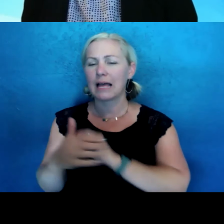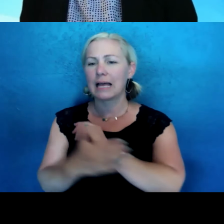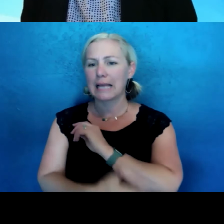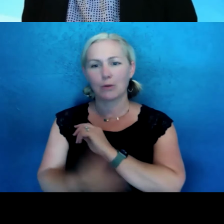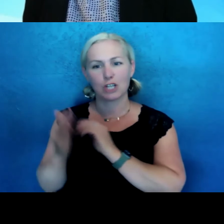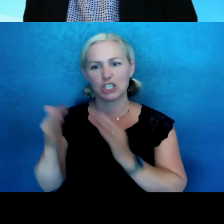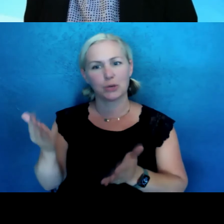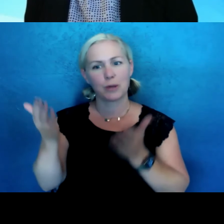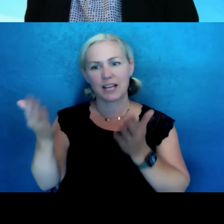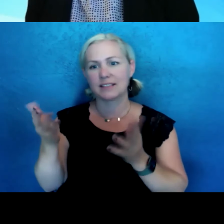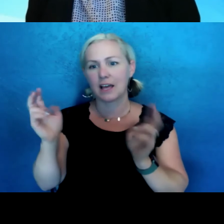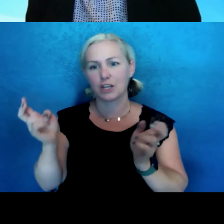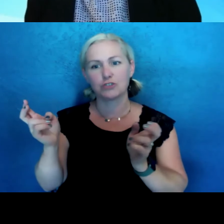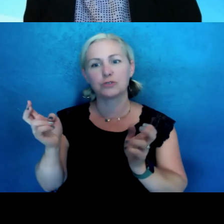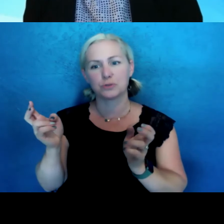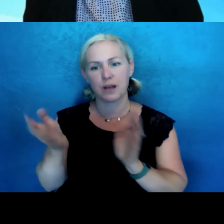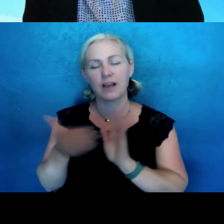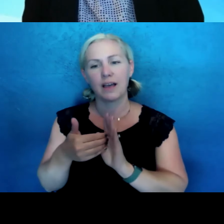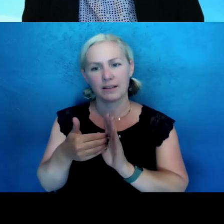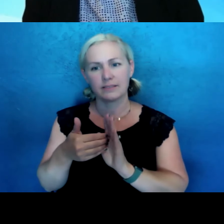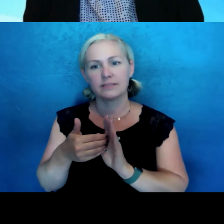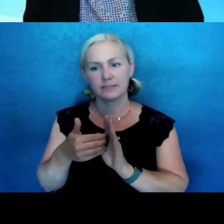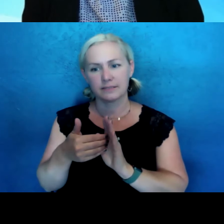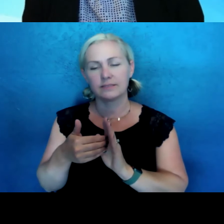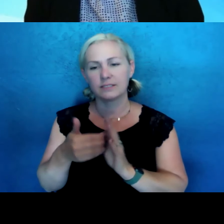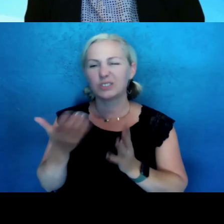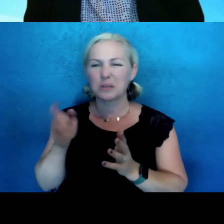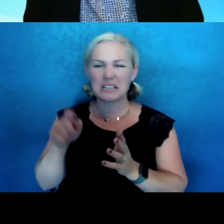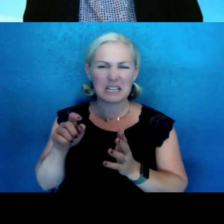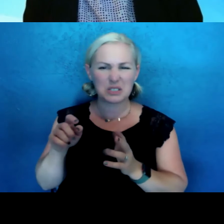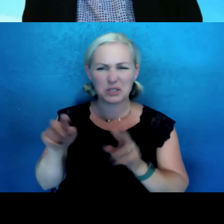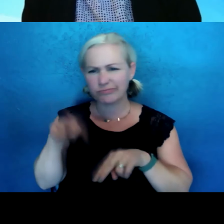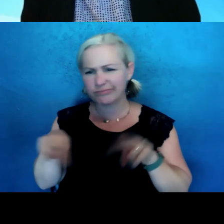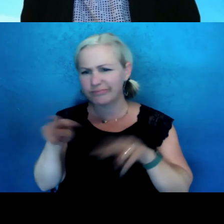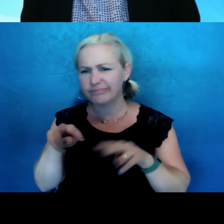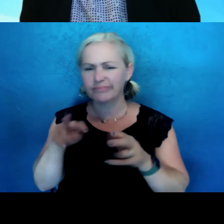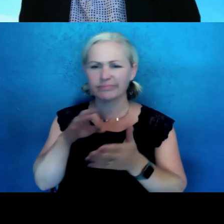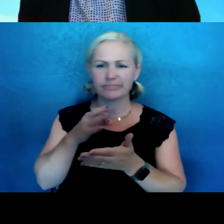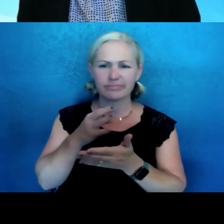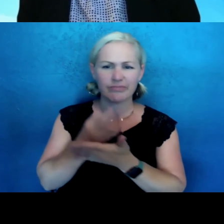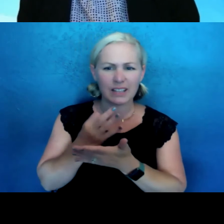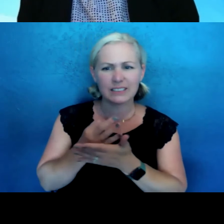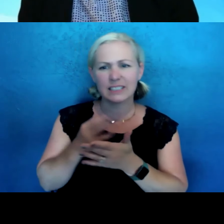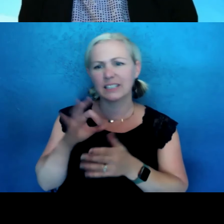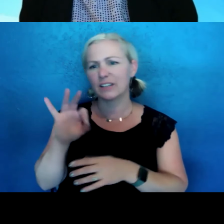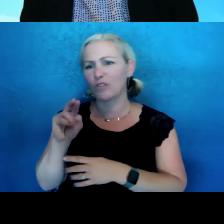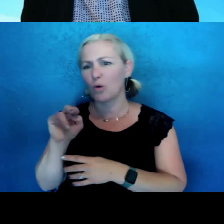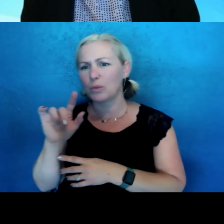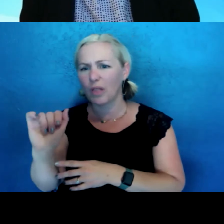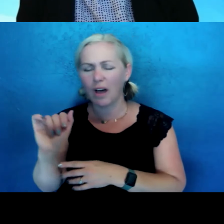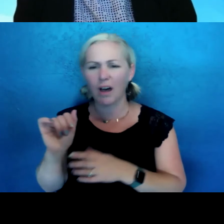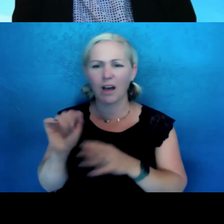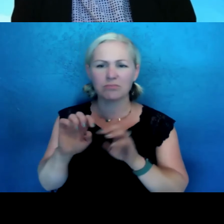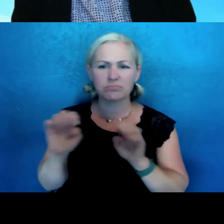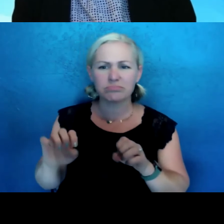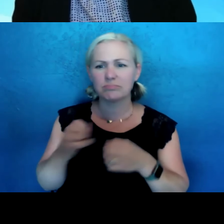issue yesterday as well. So we do need to take a fresh look at the funding formula, state flexibilities, opportunities at the federal level to make sure